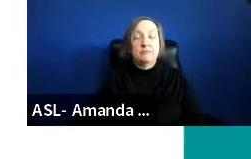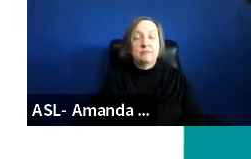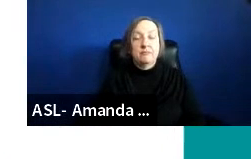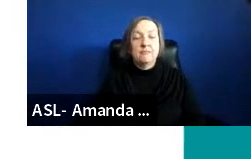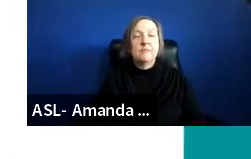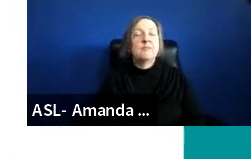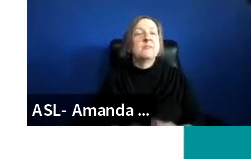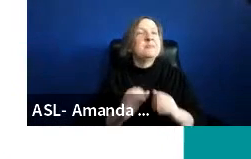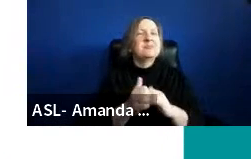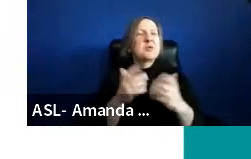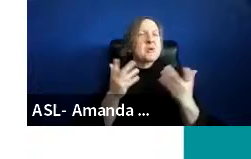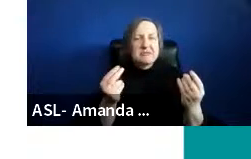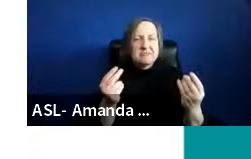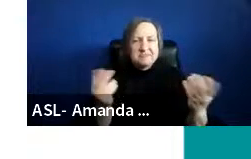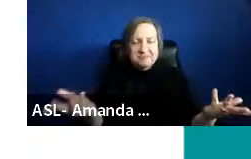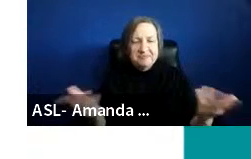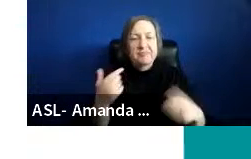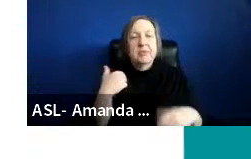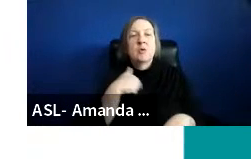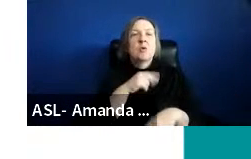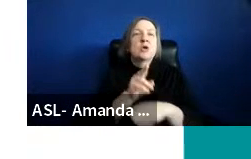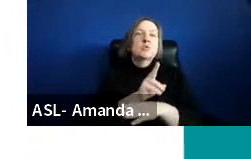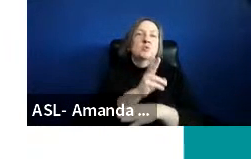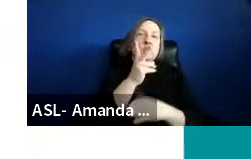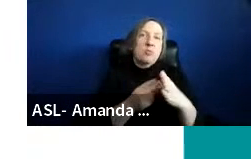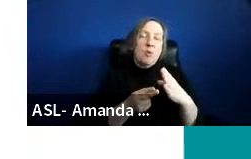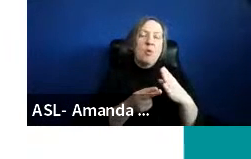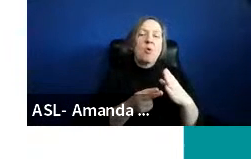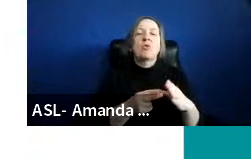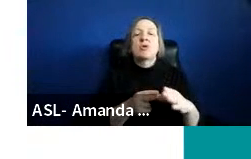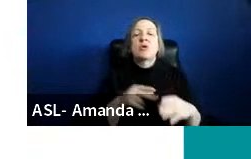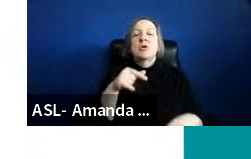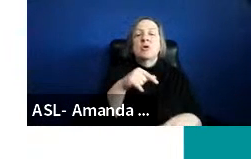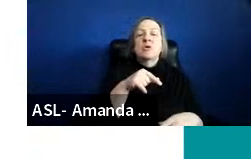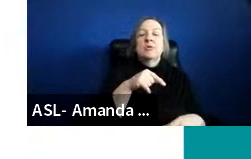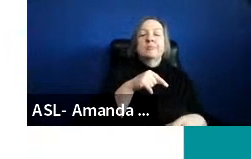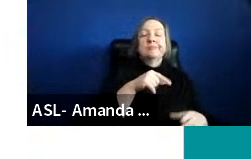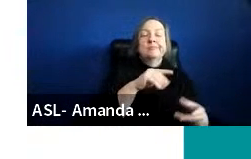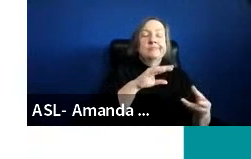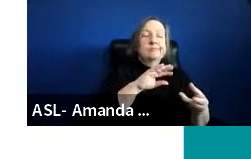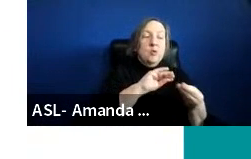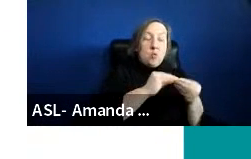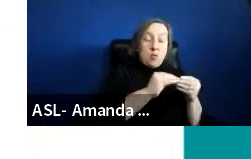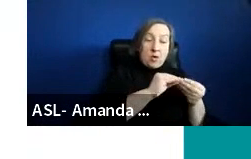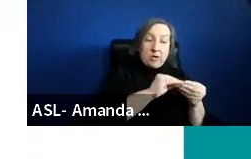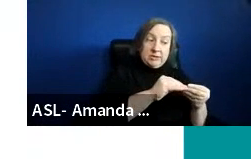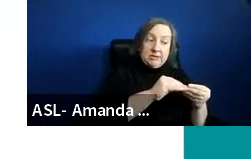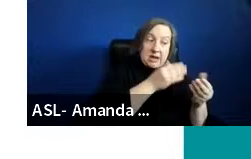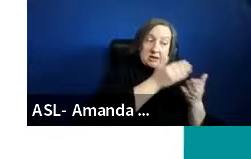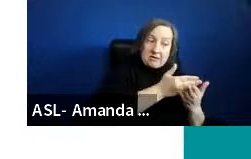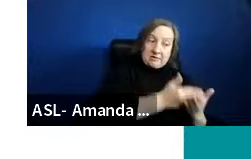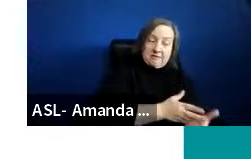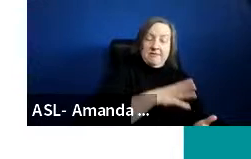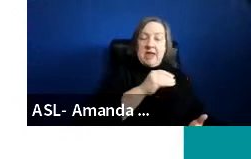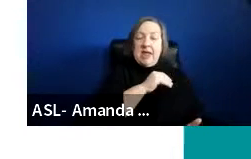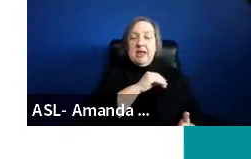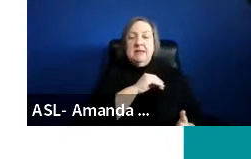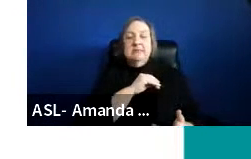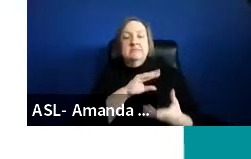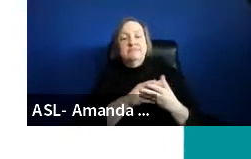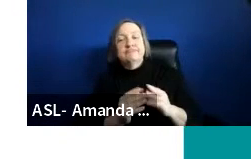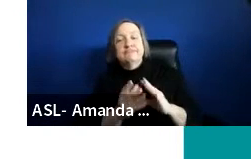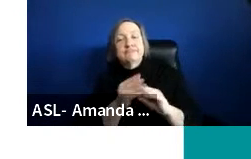So how did we do it? We used both extensive quantitative and qualitative methods. This included collecting and